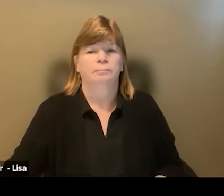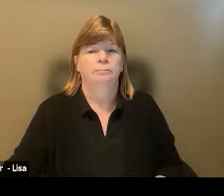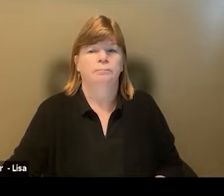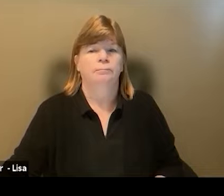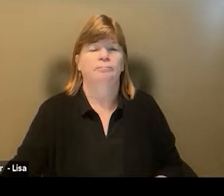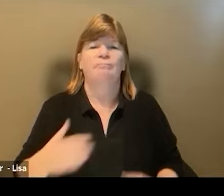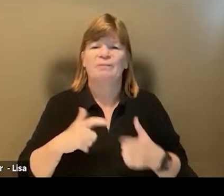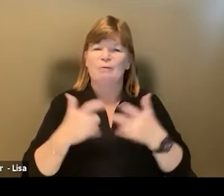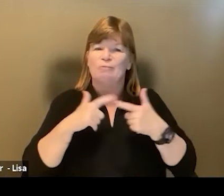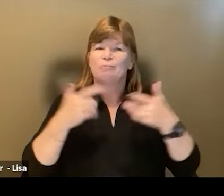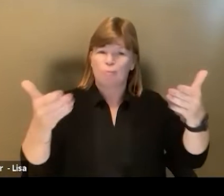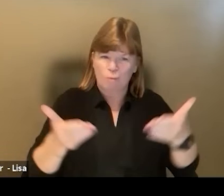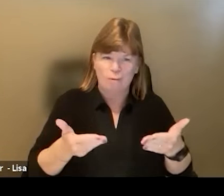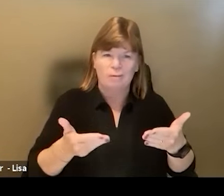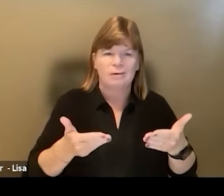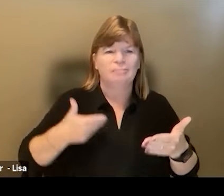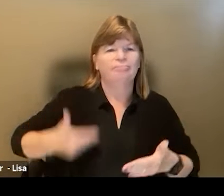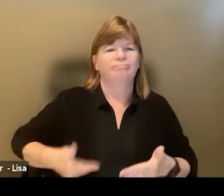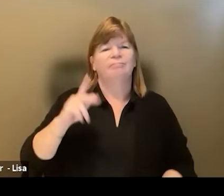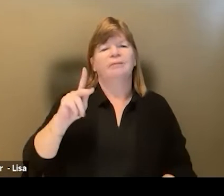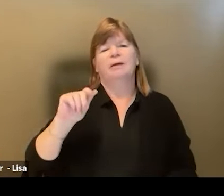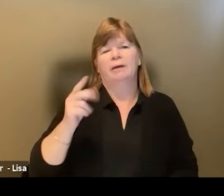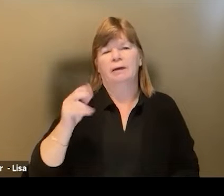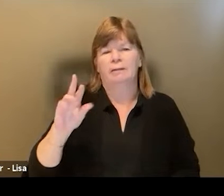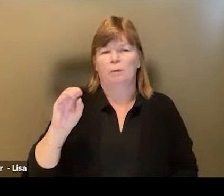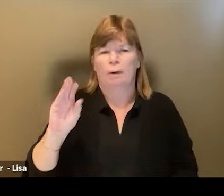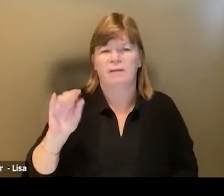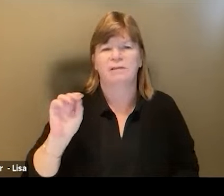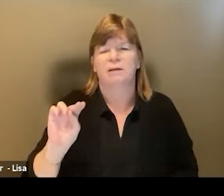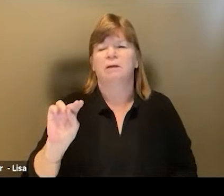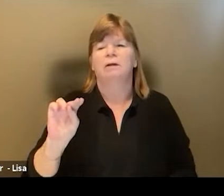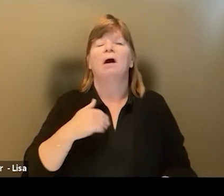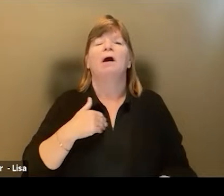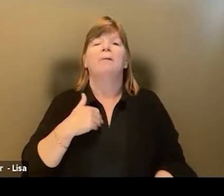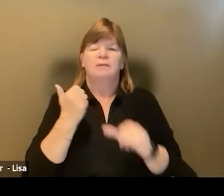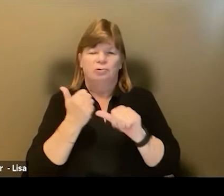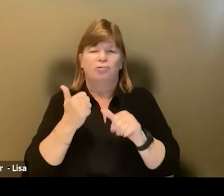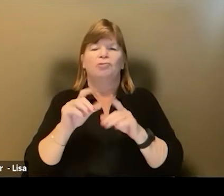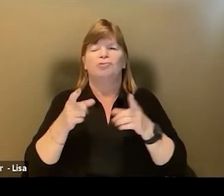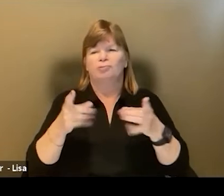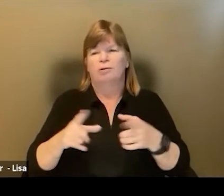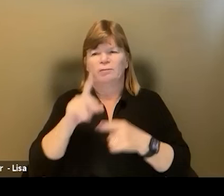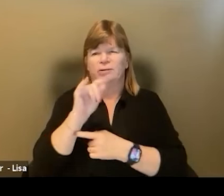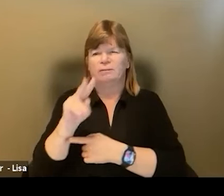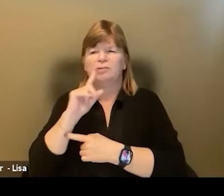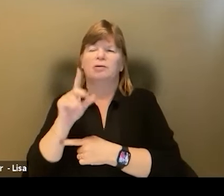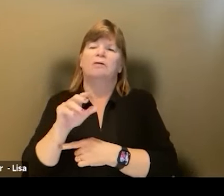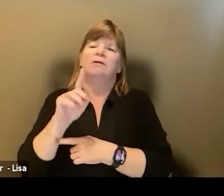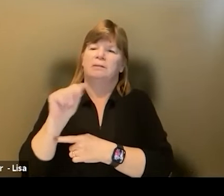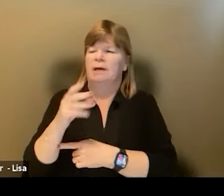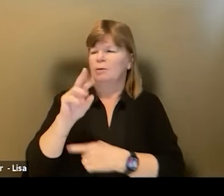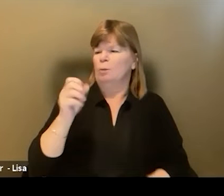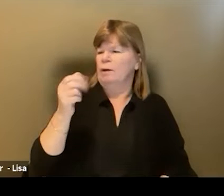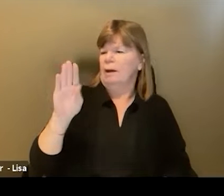I want to welcome you. My name is Kathy Robinson. I am the Associate Director for the Division of Disability and Rehabilitative